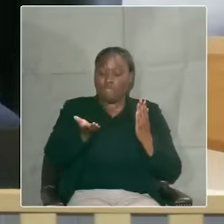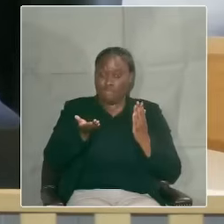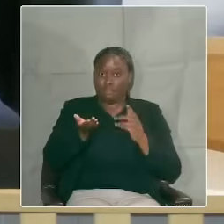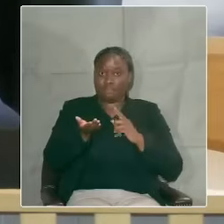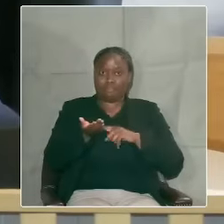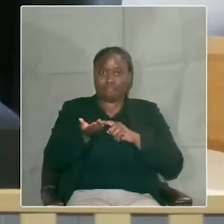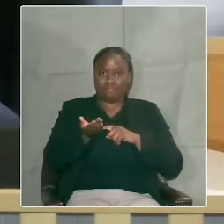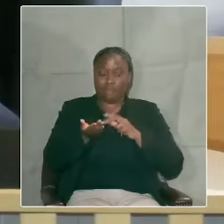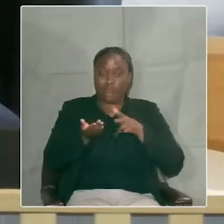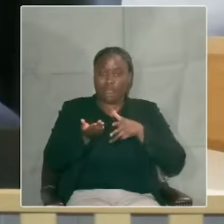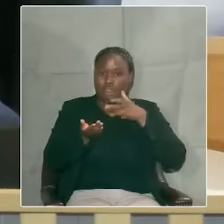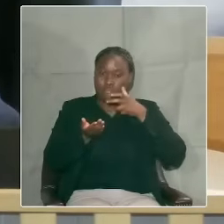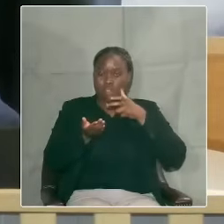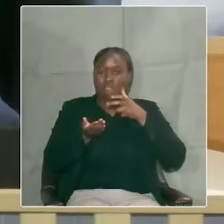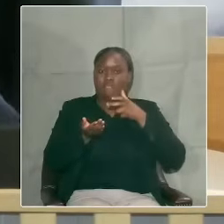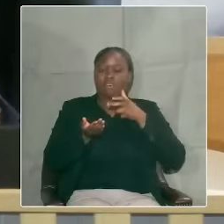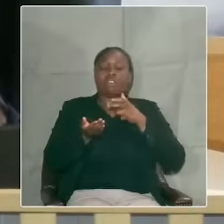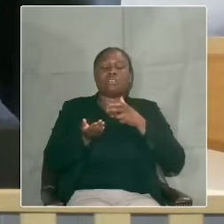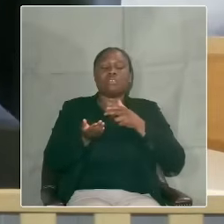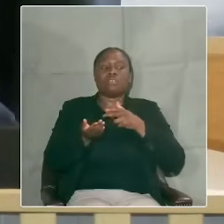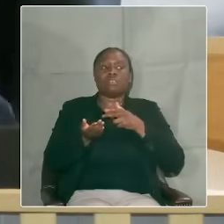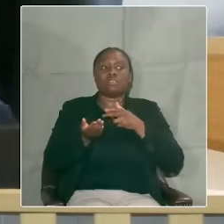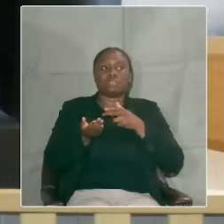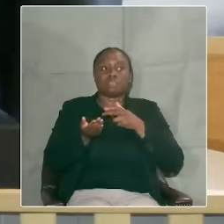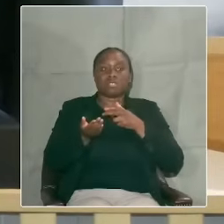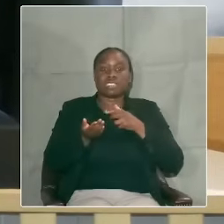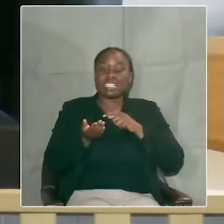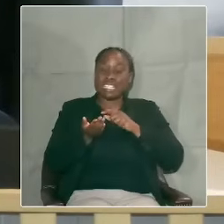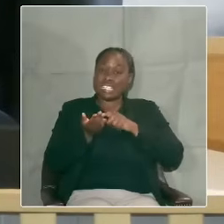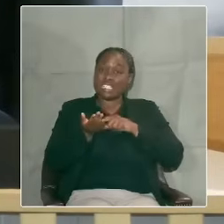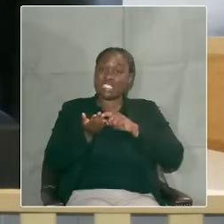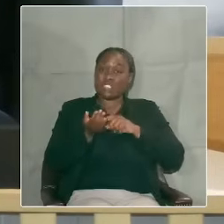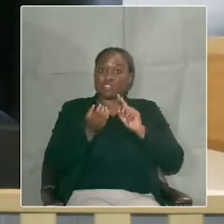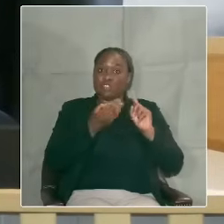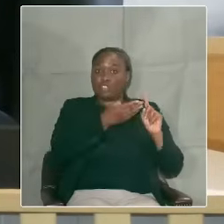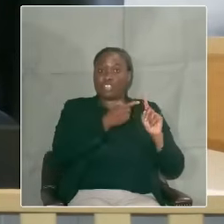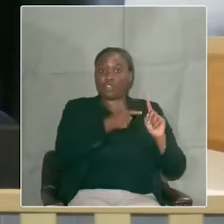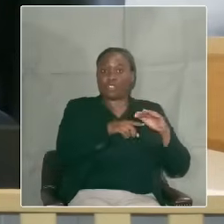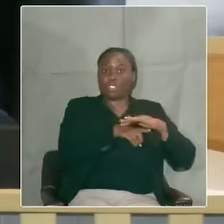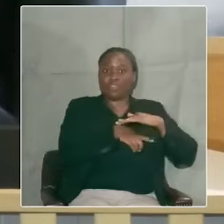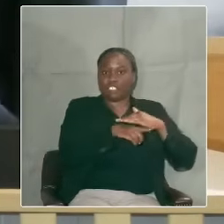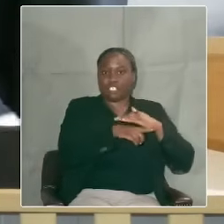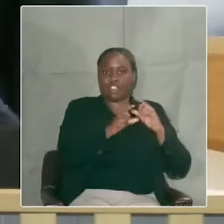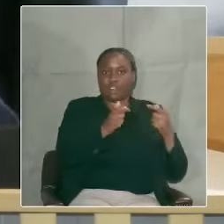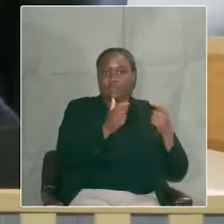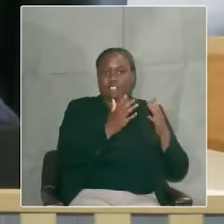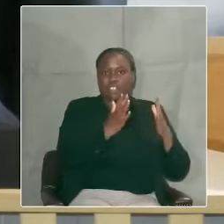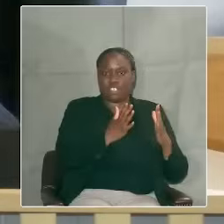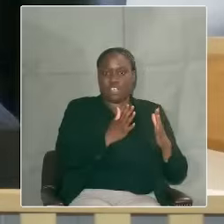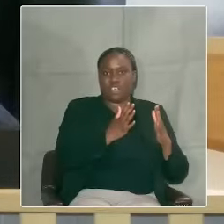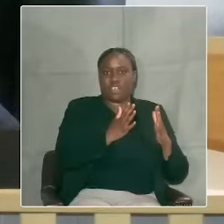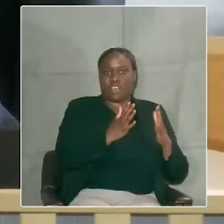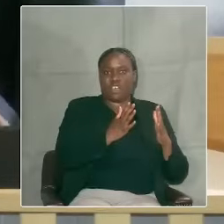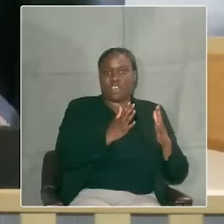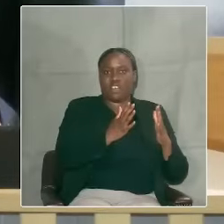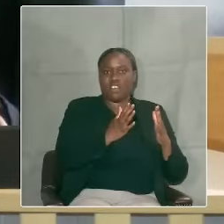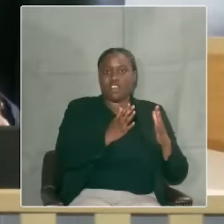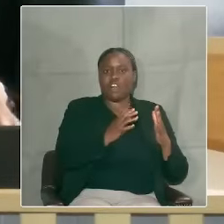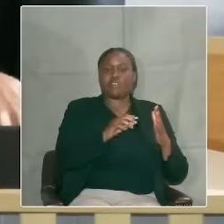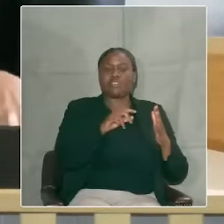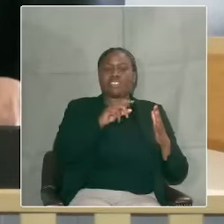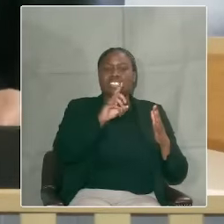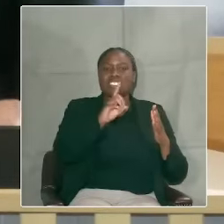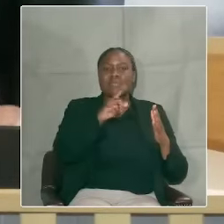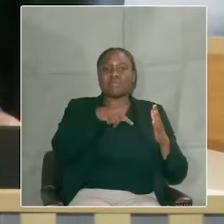it, in my understanding, the recipient, it's directed to the Divisional Commissioner, Crime Intelligence. What was